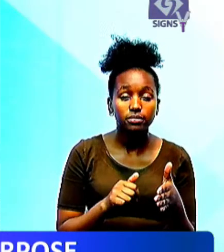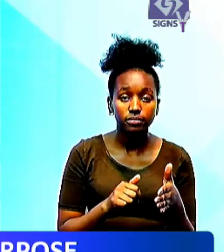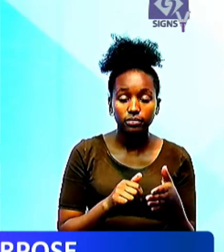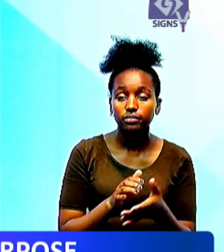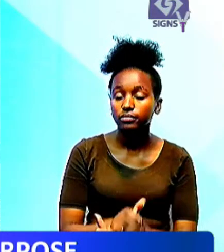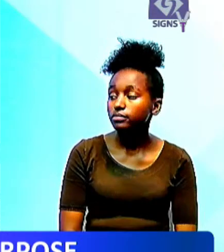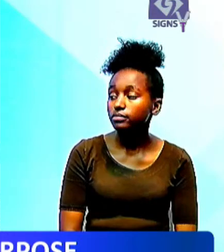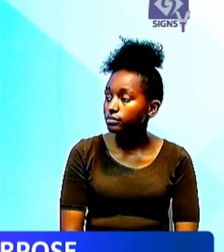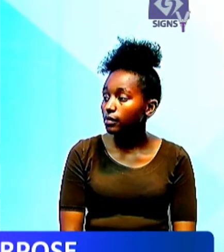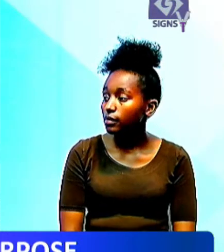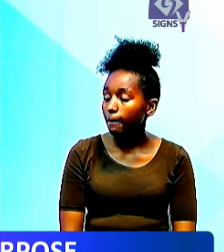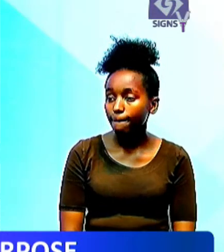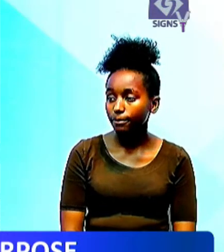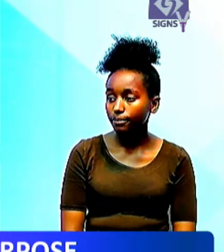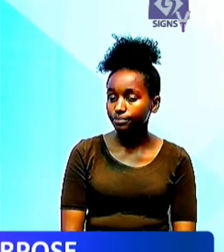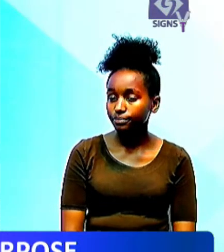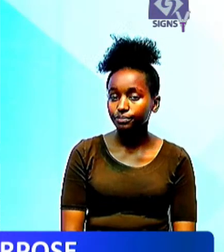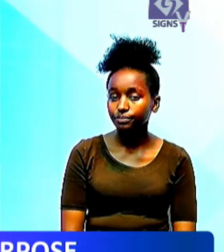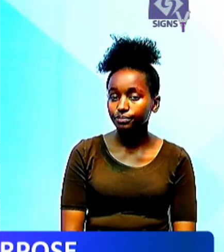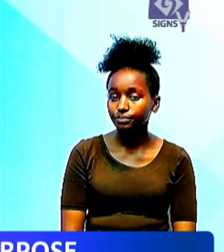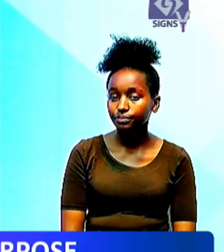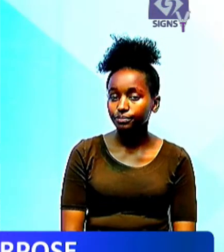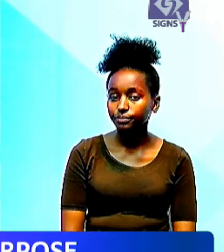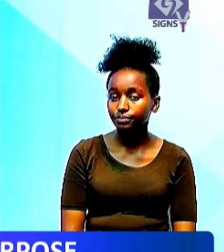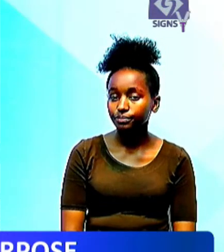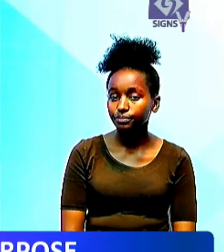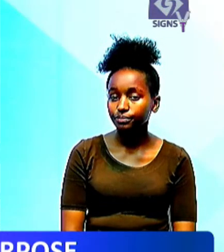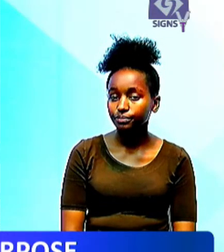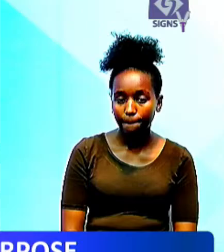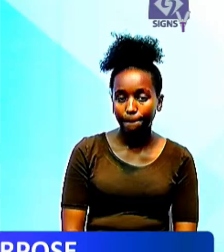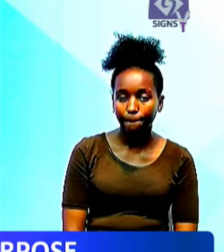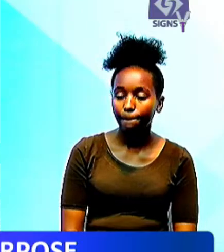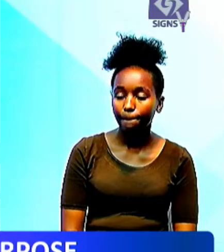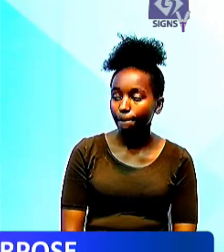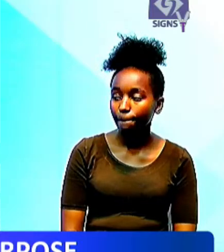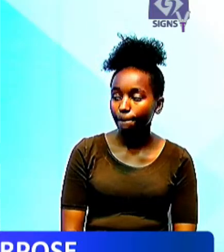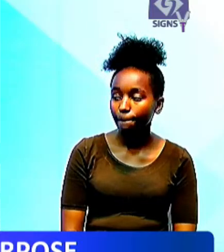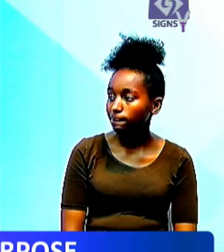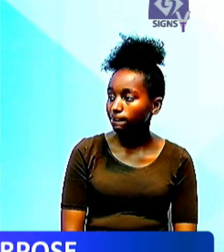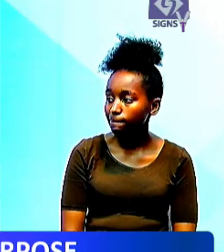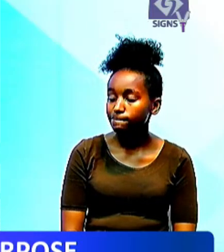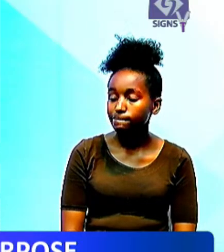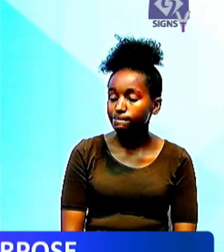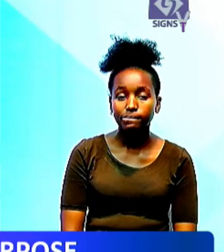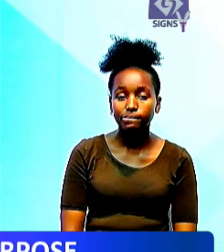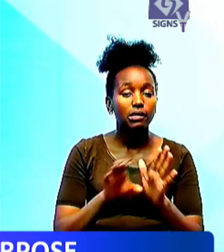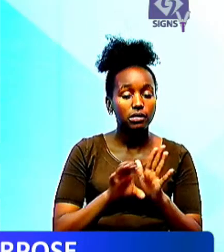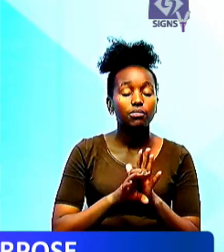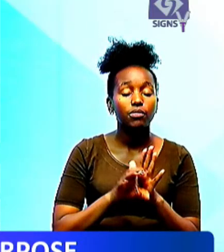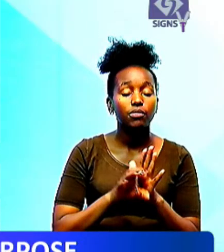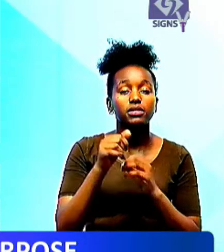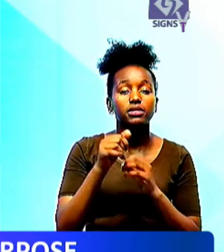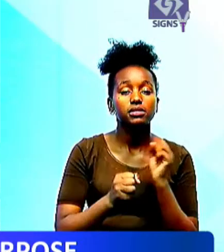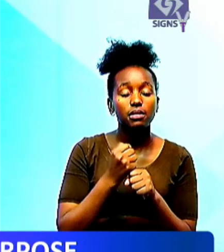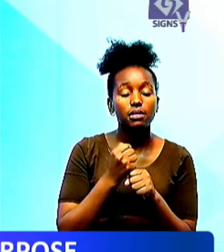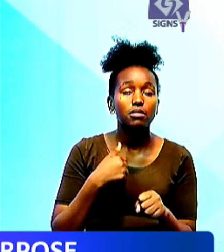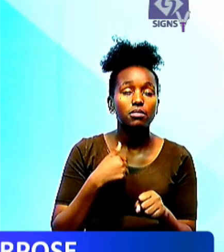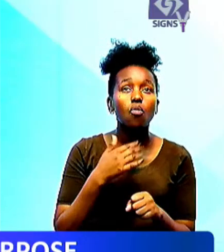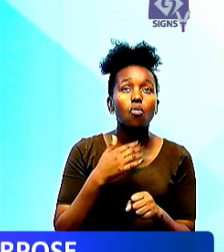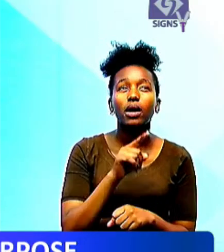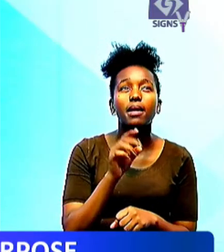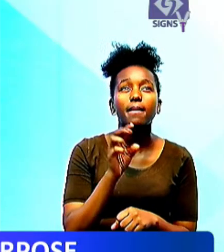see how did you perform last year? And then set a new goal. This year I want to make maybe a 1 million return in a year. Or I want to